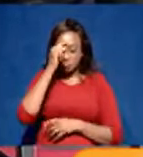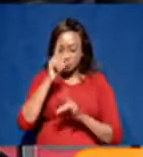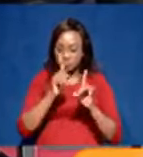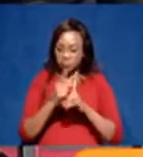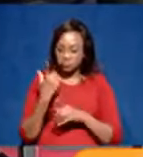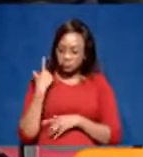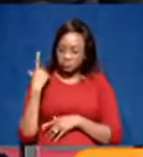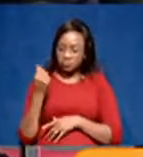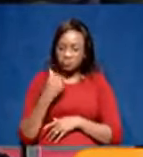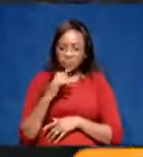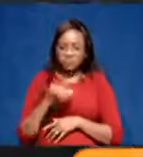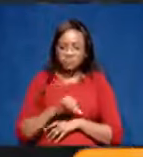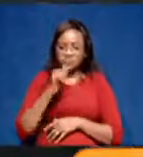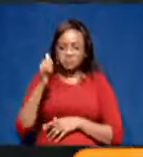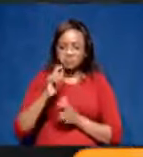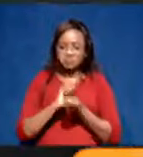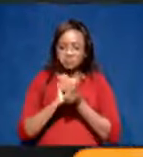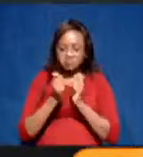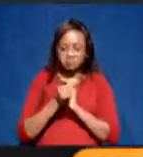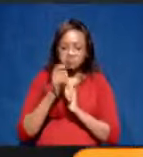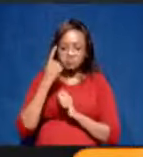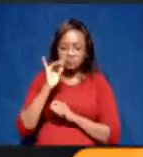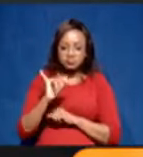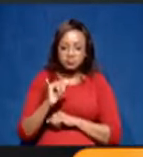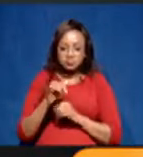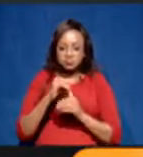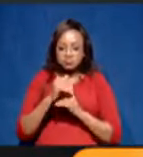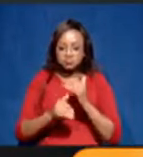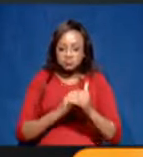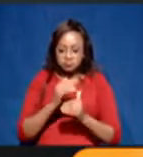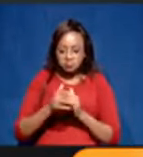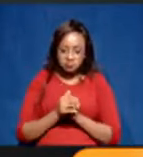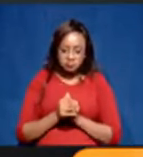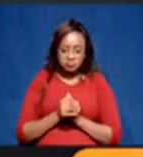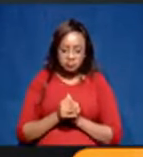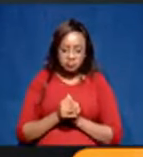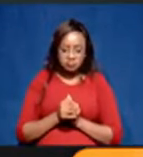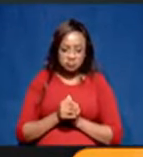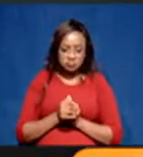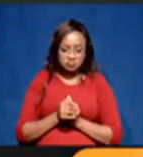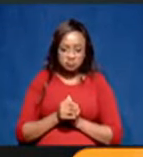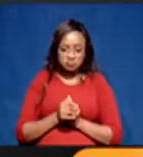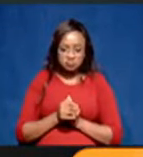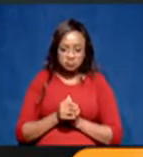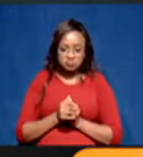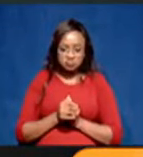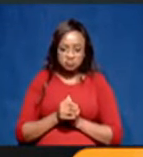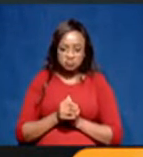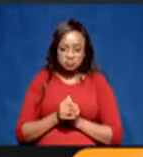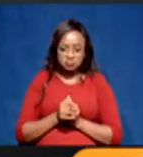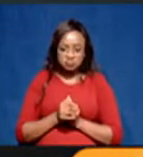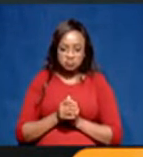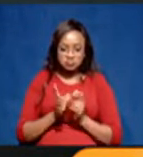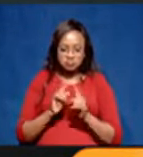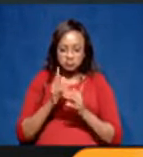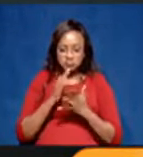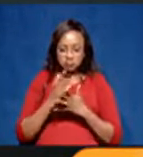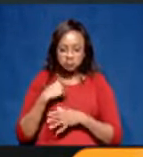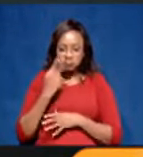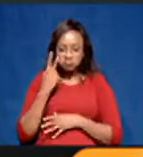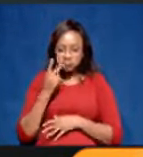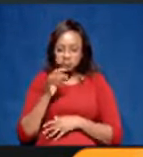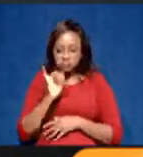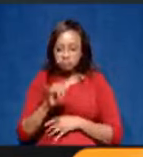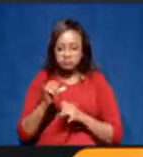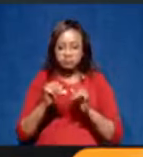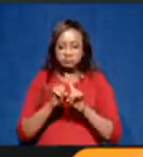another amendment to the same process again. Your staying power itself is a problem when it comes to some of these